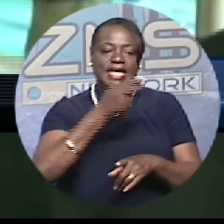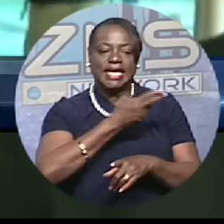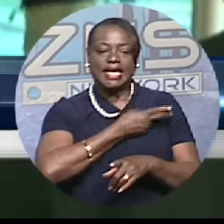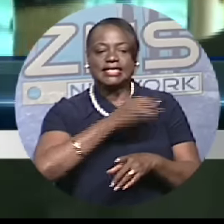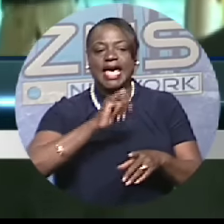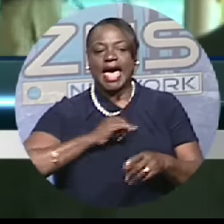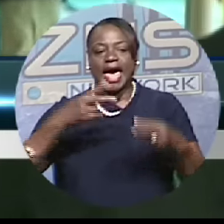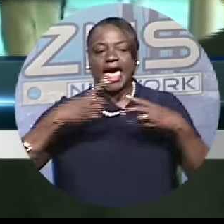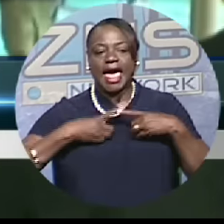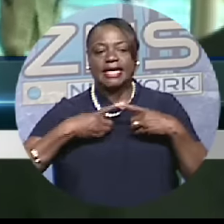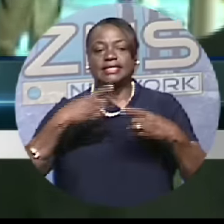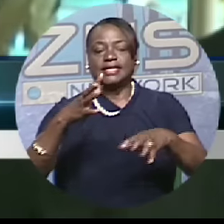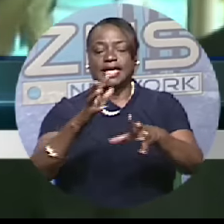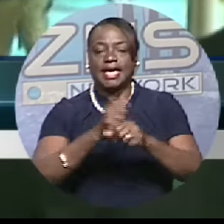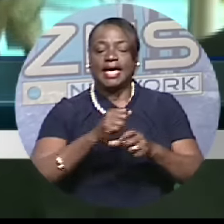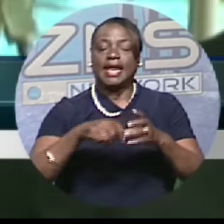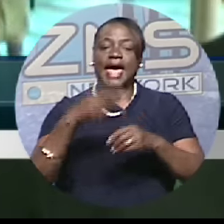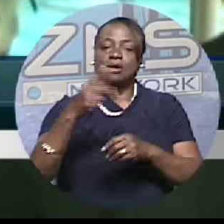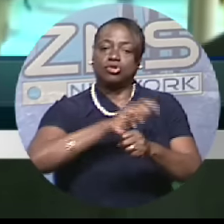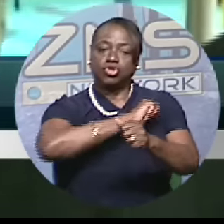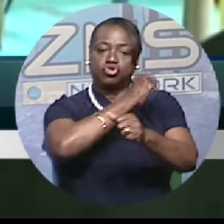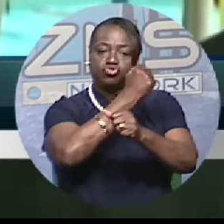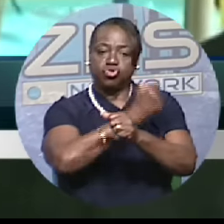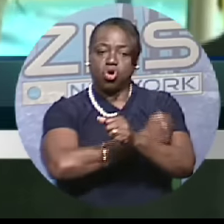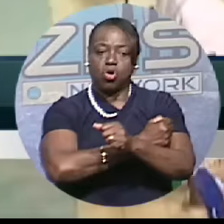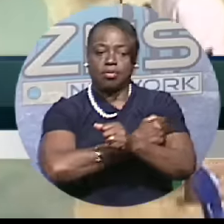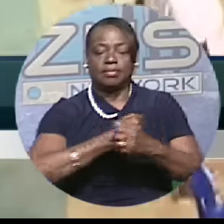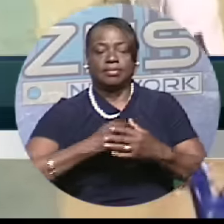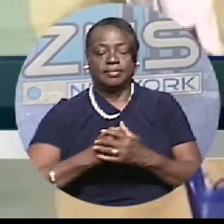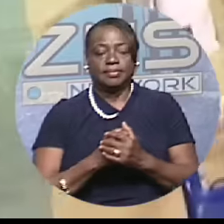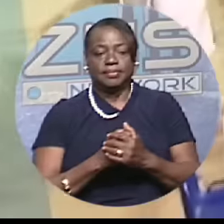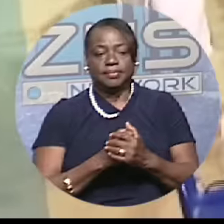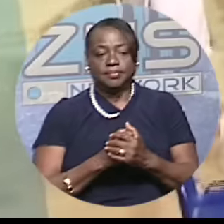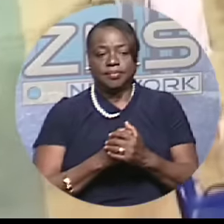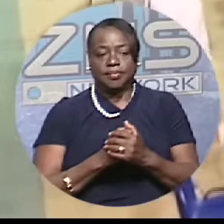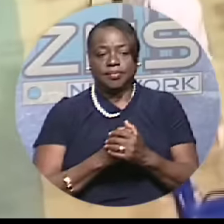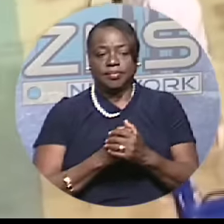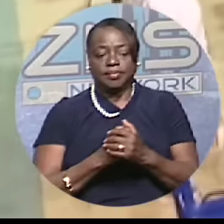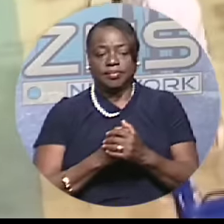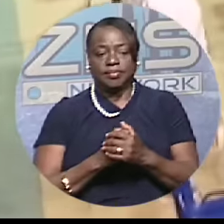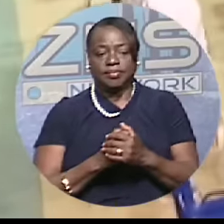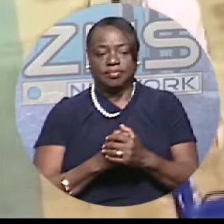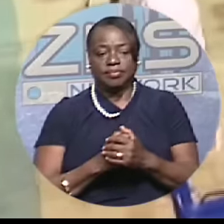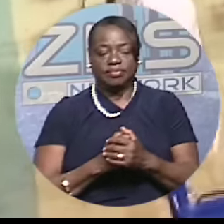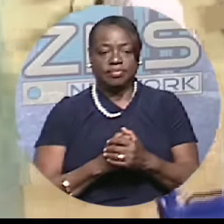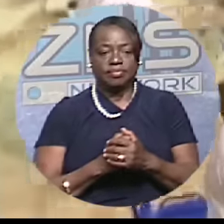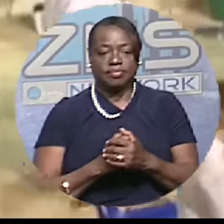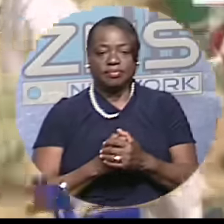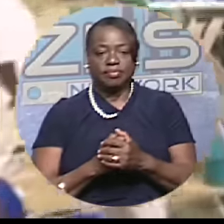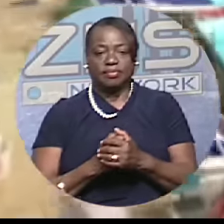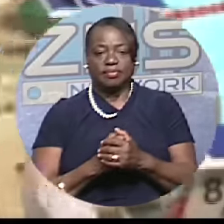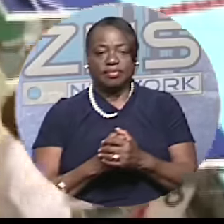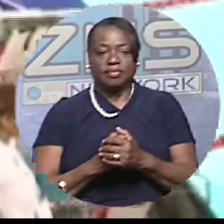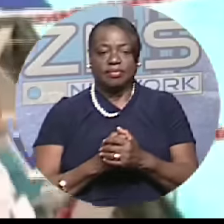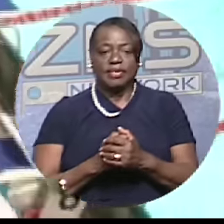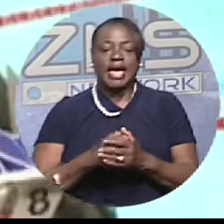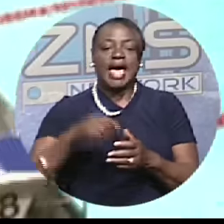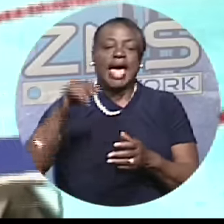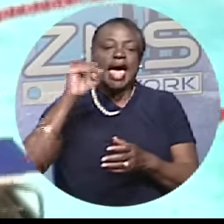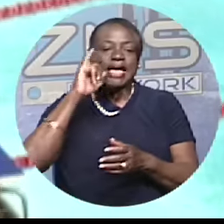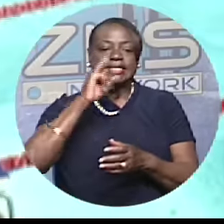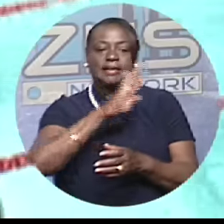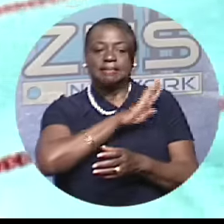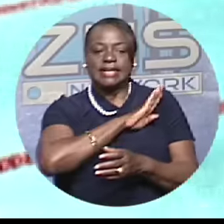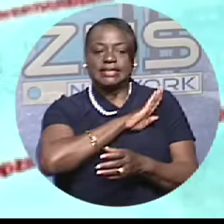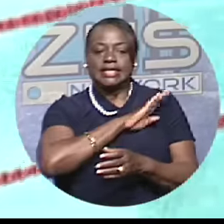strong, get my tempo up, and just hold it for the 50. Take your marks. Isaac Bastian took